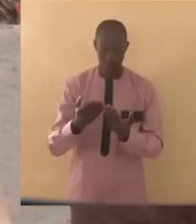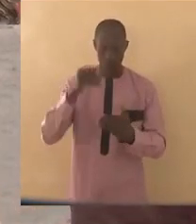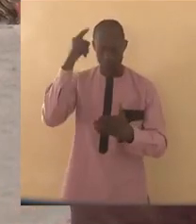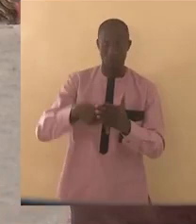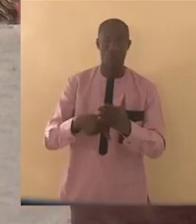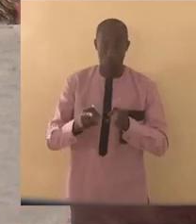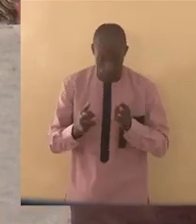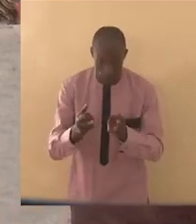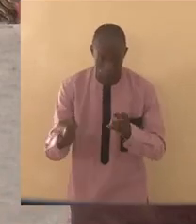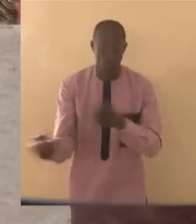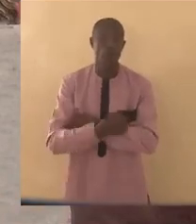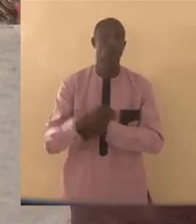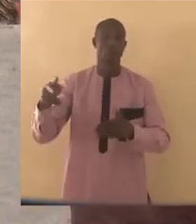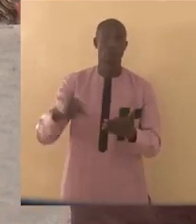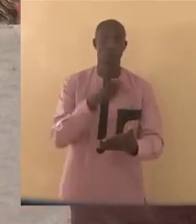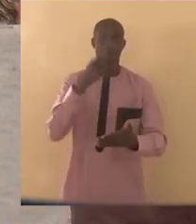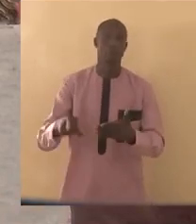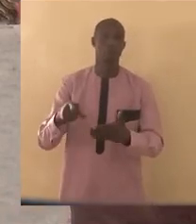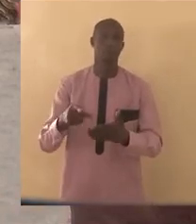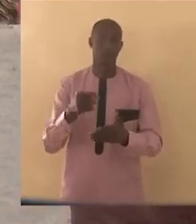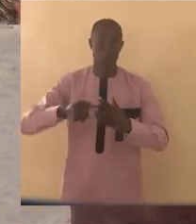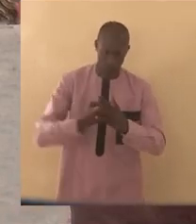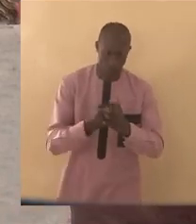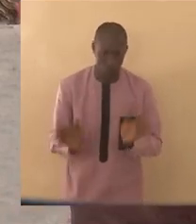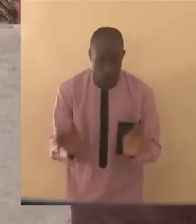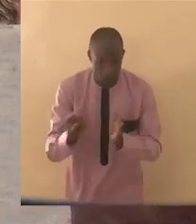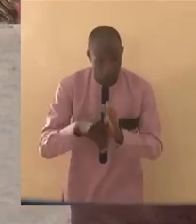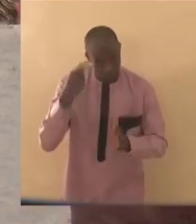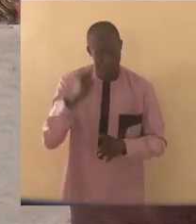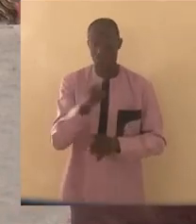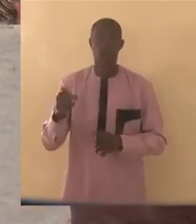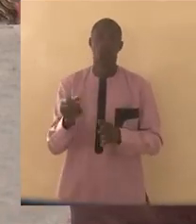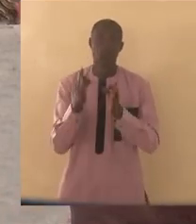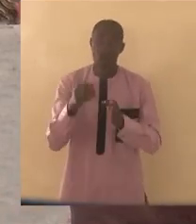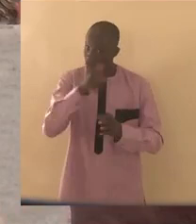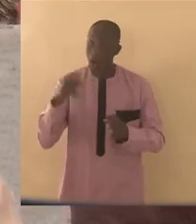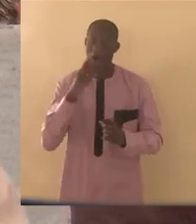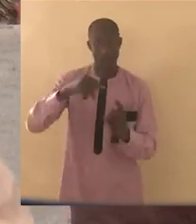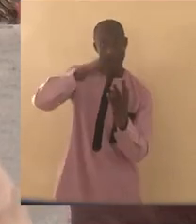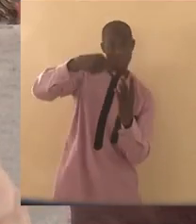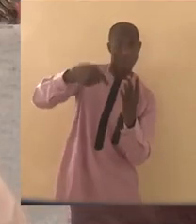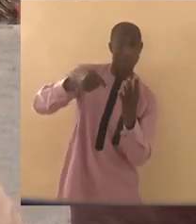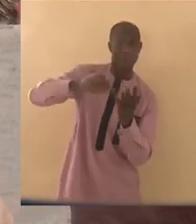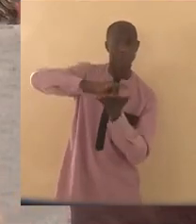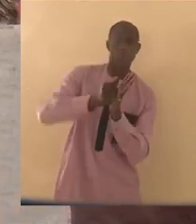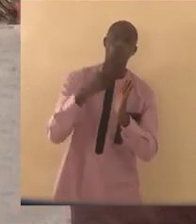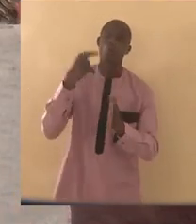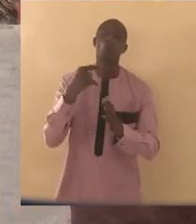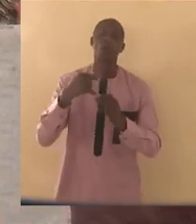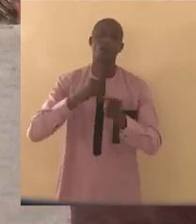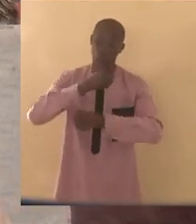In what way is today's responsorial psalm a source of encouragement for you if you are among those who have